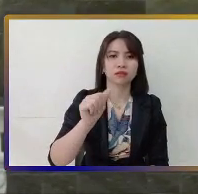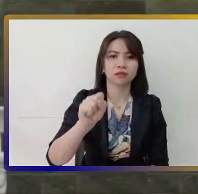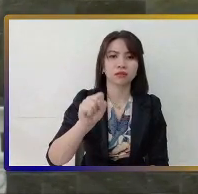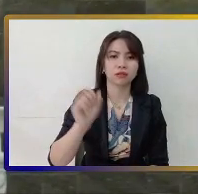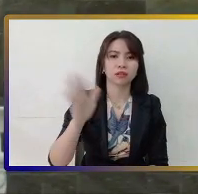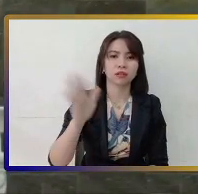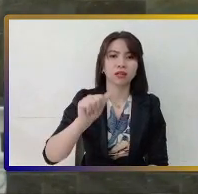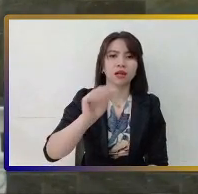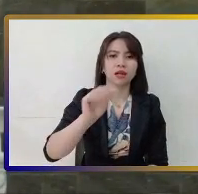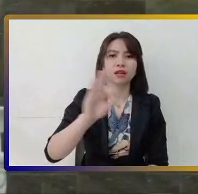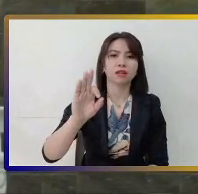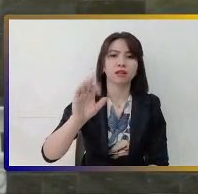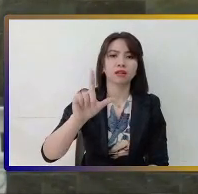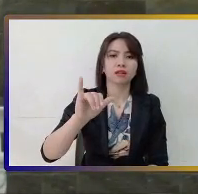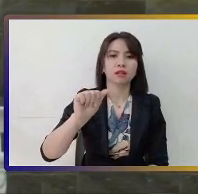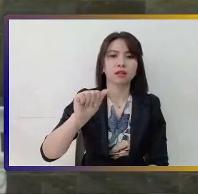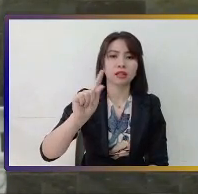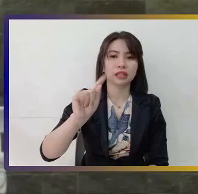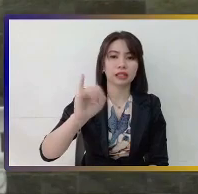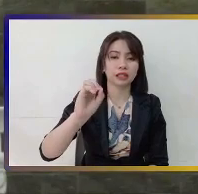Satan's infection.